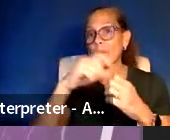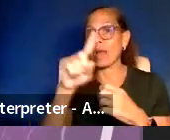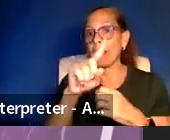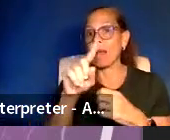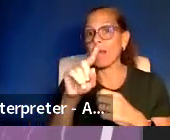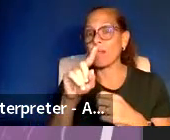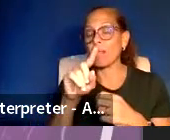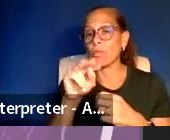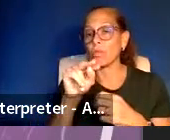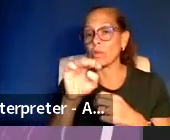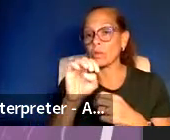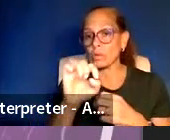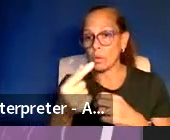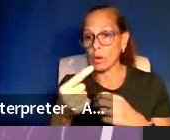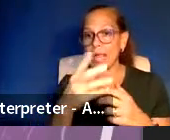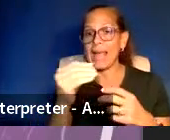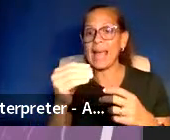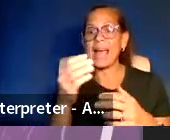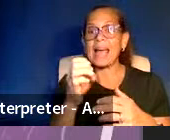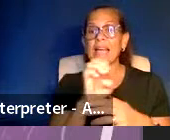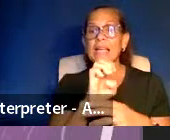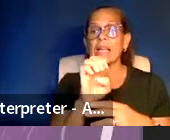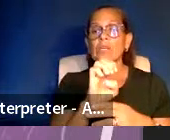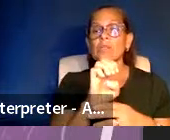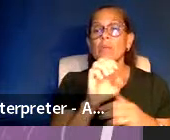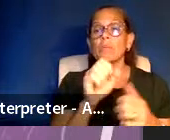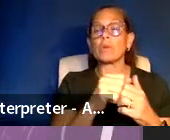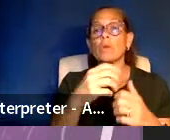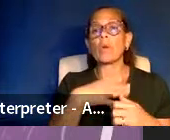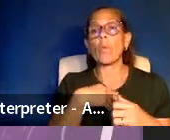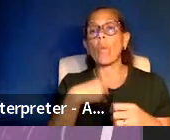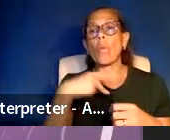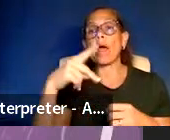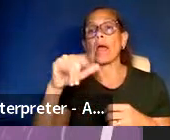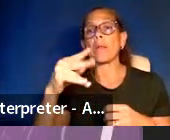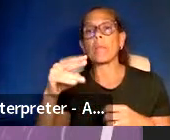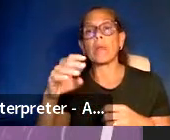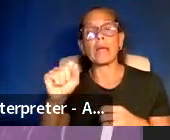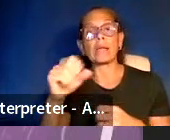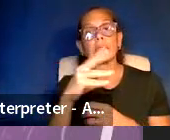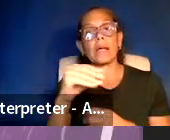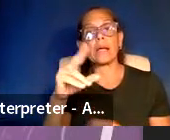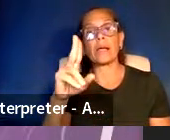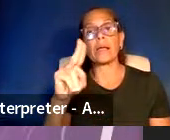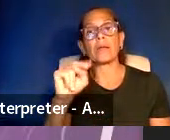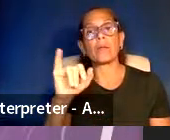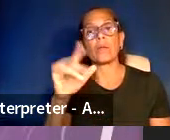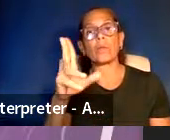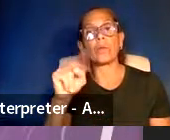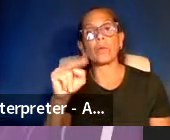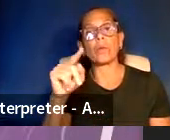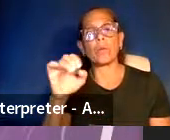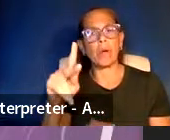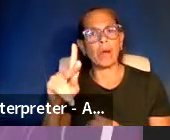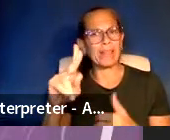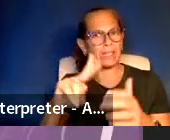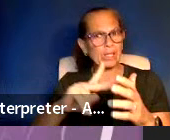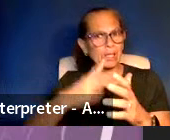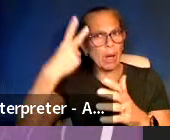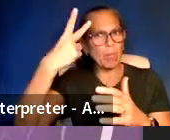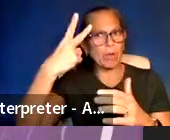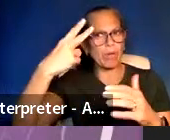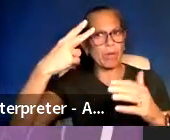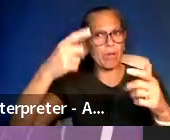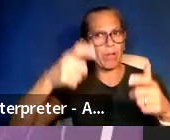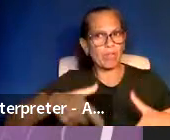also the one between East Tremont Avenue between White Plains Road and Unionport. That seems to be almost double the height of any